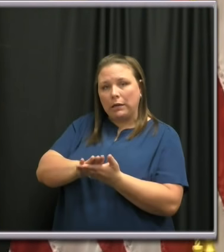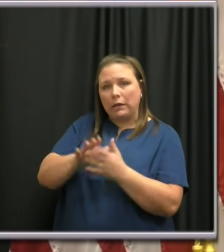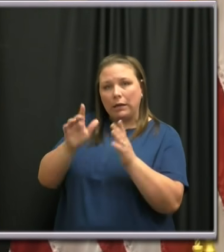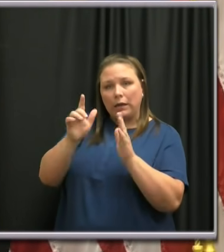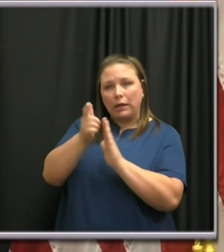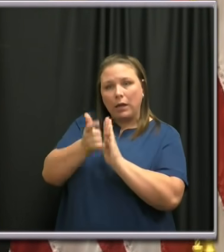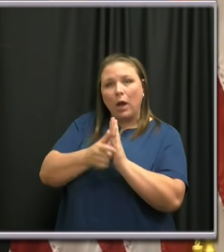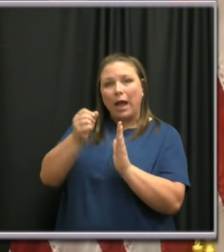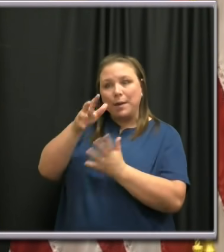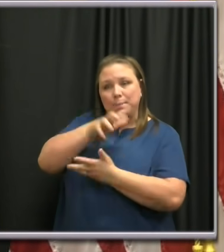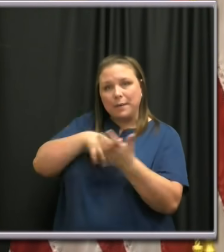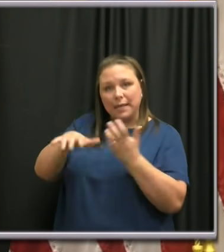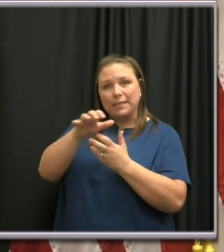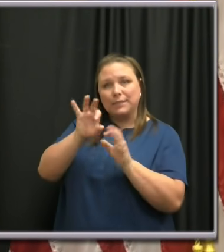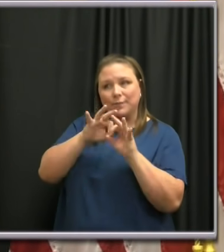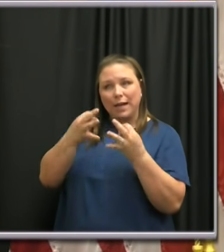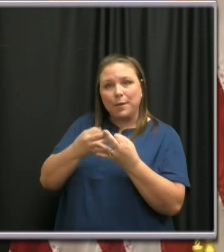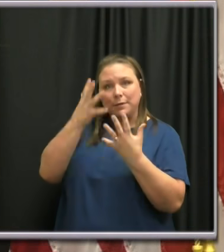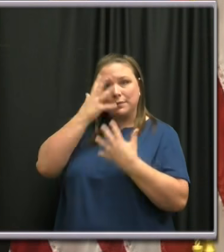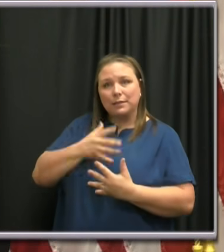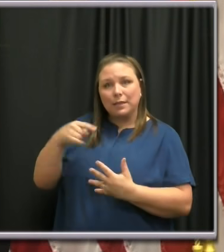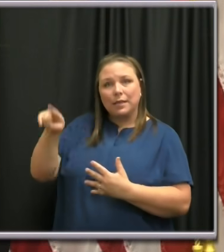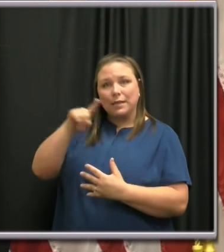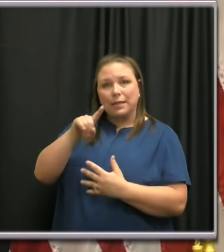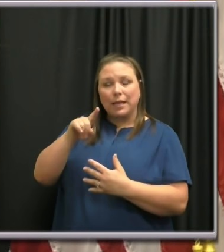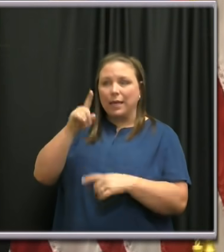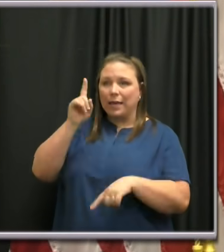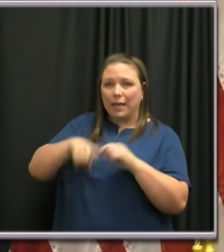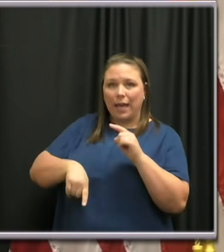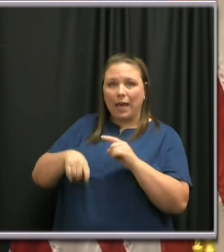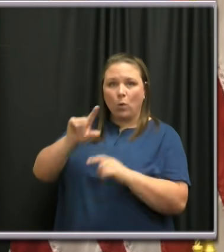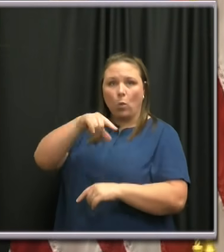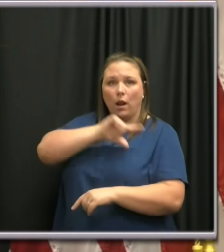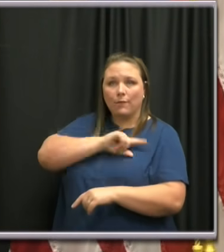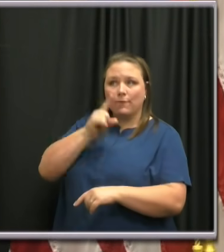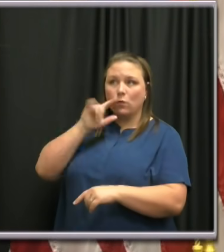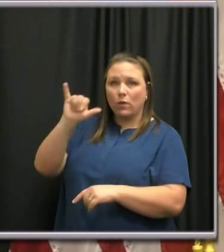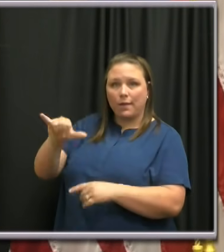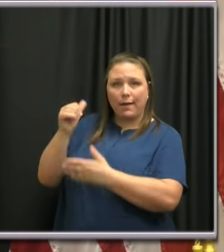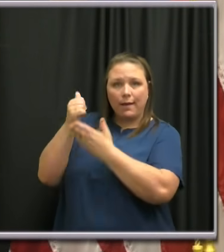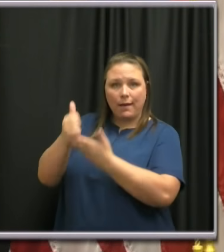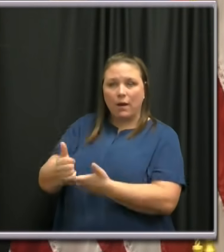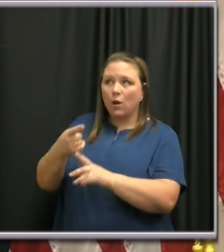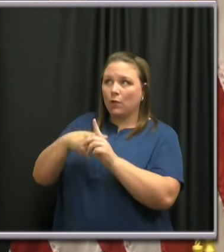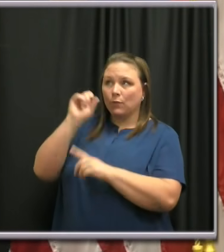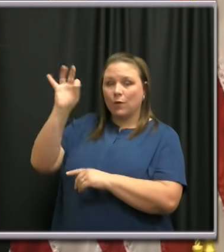status families, they are unfortunately have been ineligible for those relief programs. And so